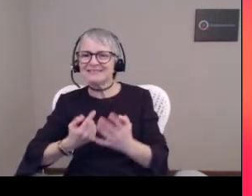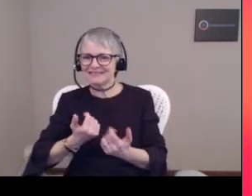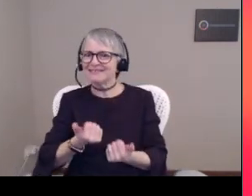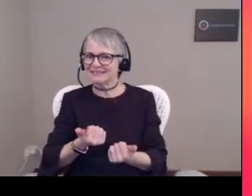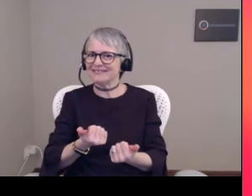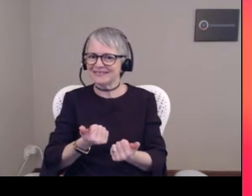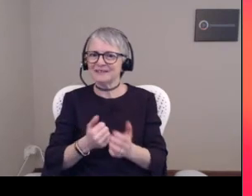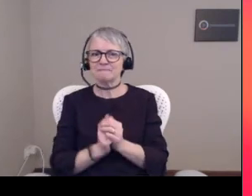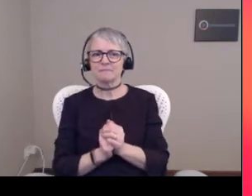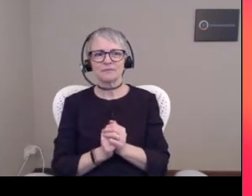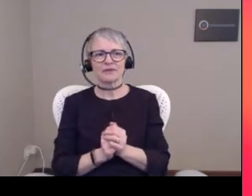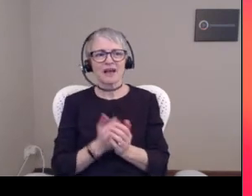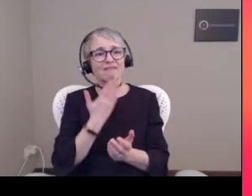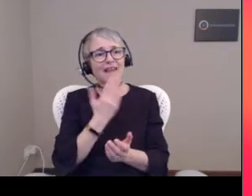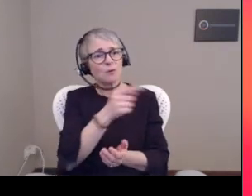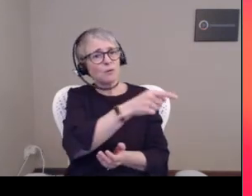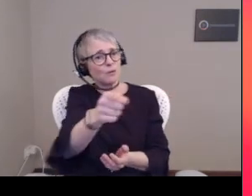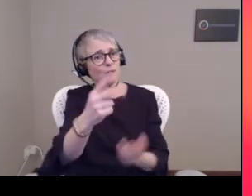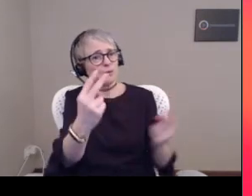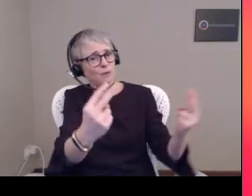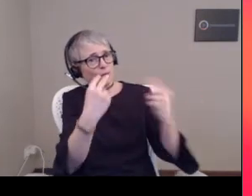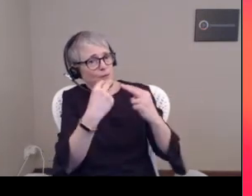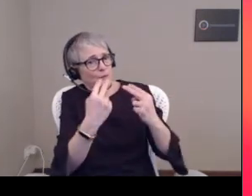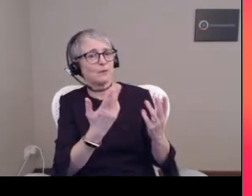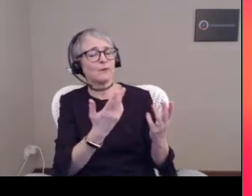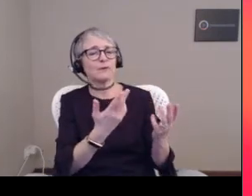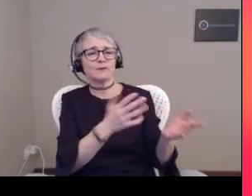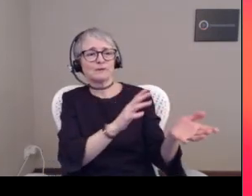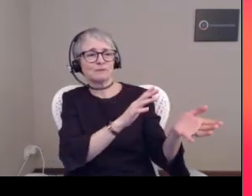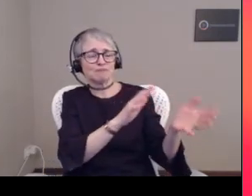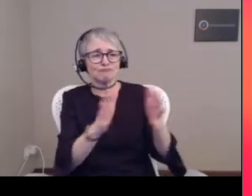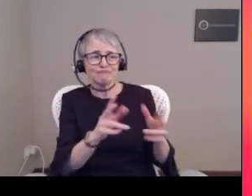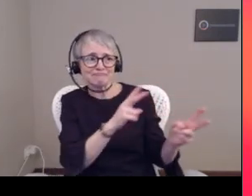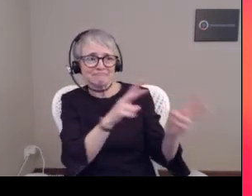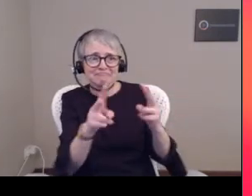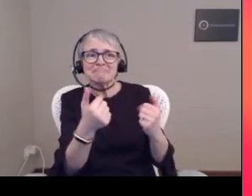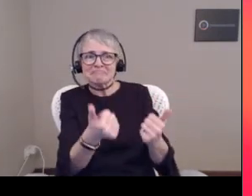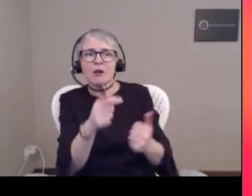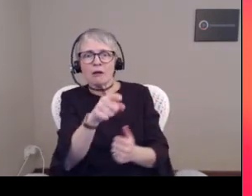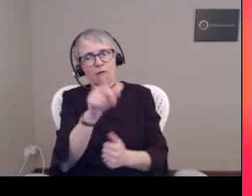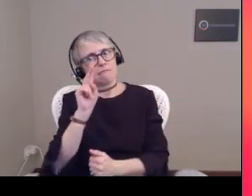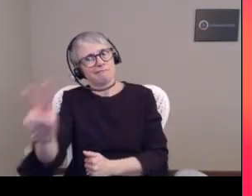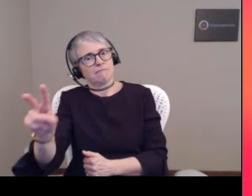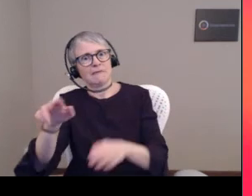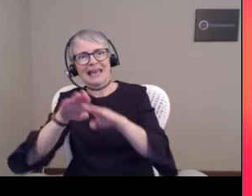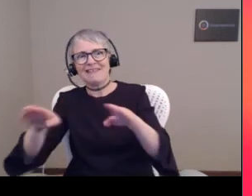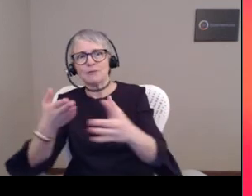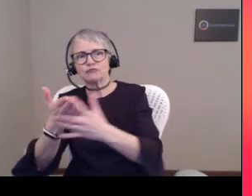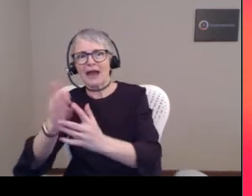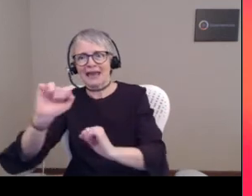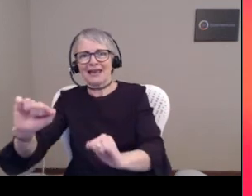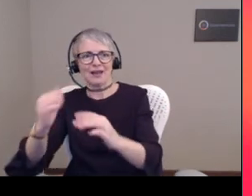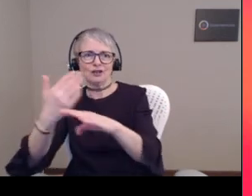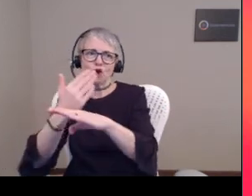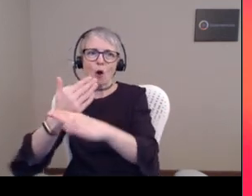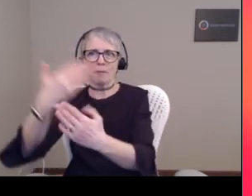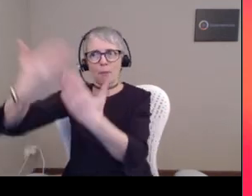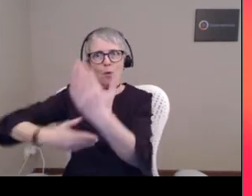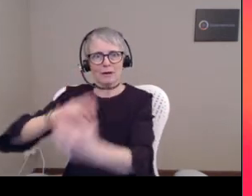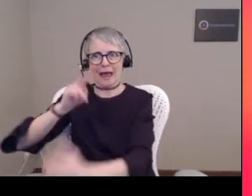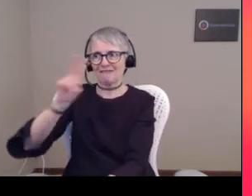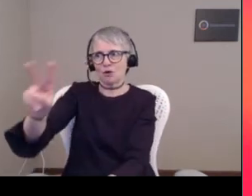Thank you for the candidates who have been on the call, and don't forget to look at the ITV jobs on the Even Break job board, but also to visit